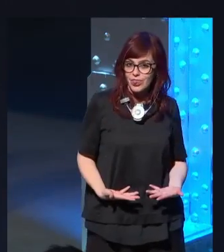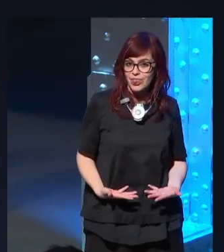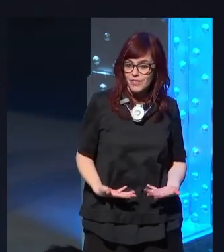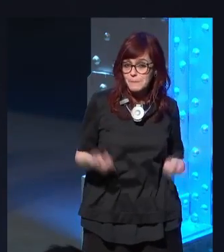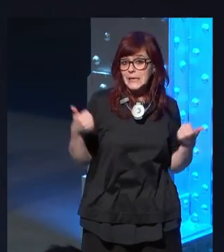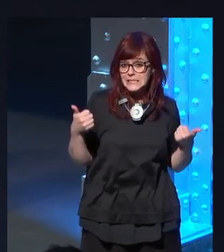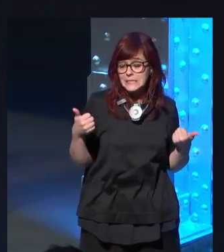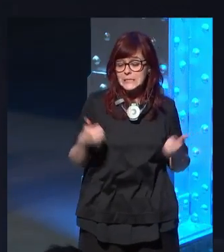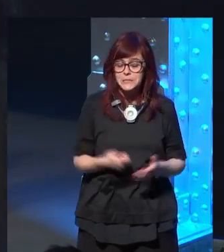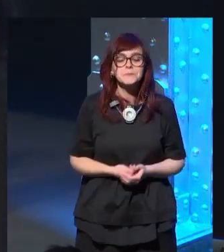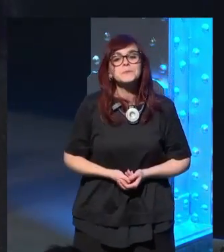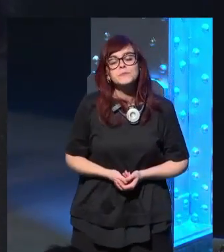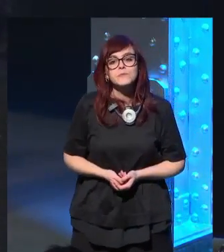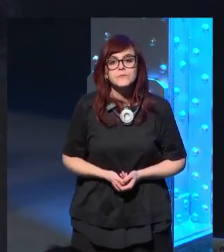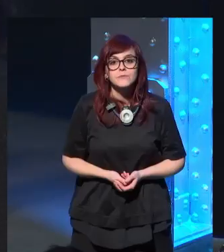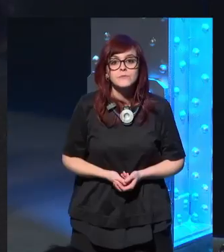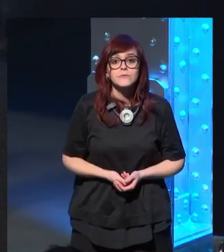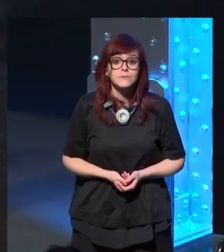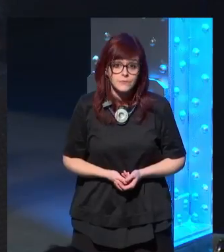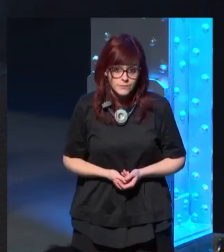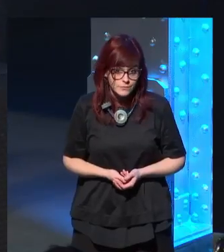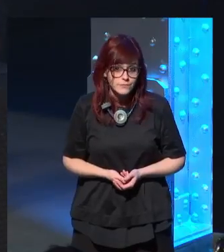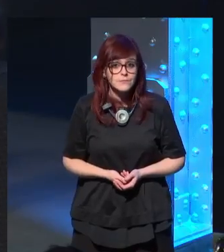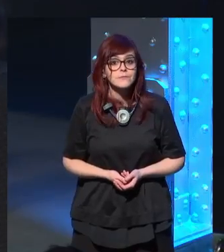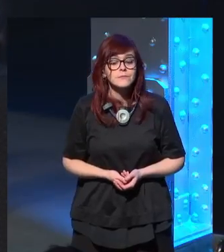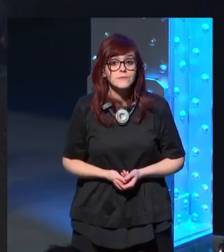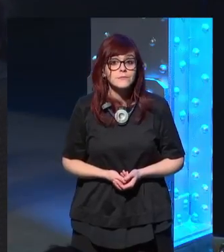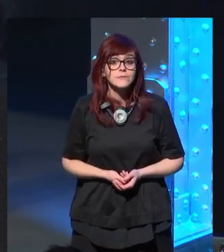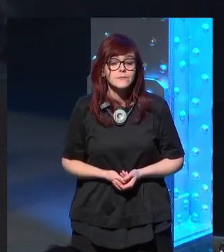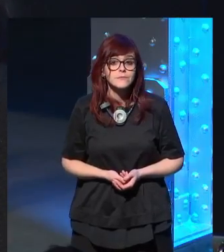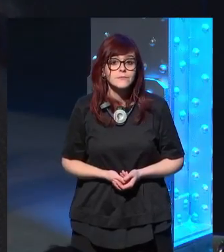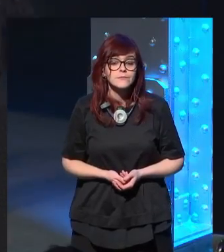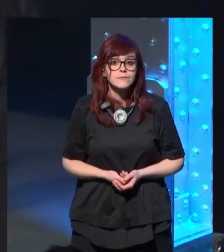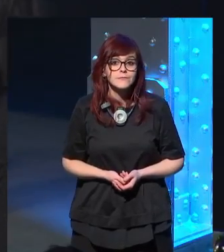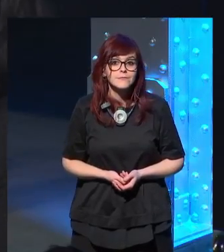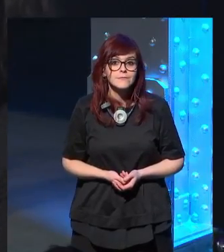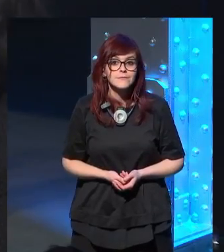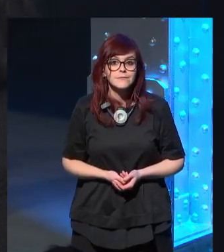more relaxed environment and more trustworthy, more full of trust.